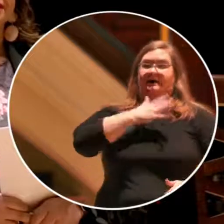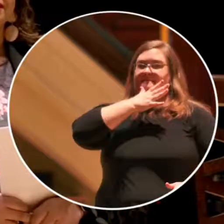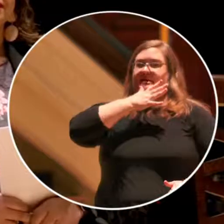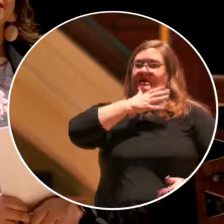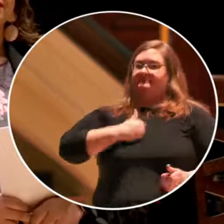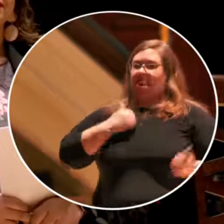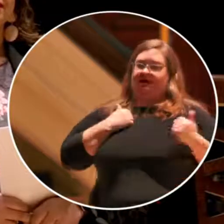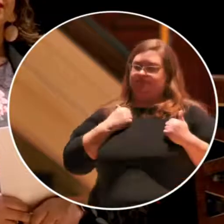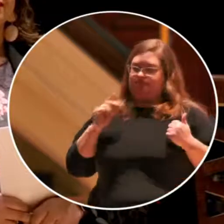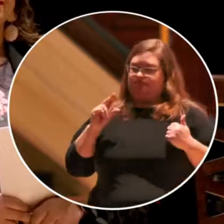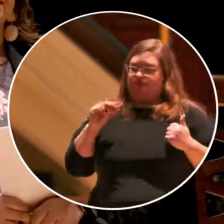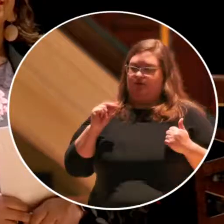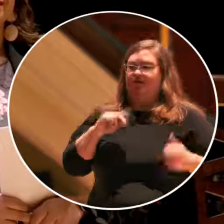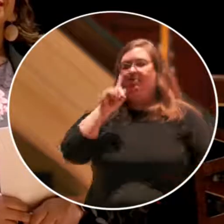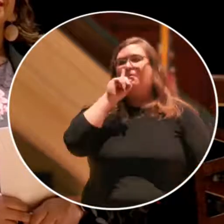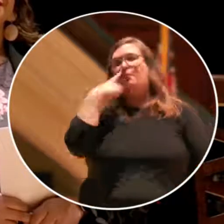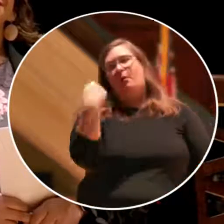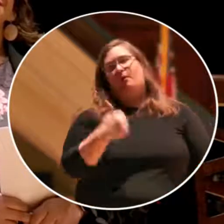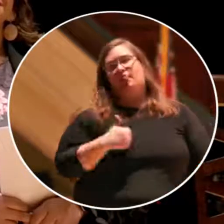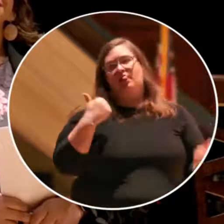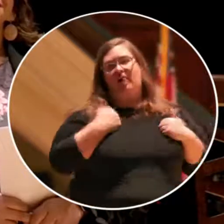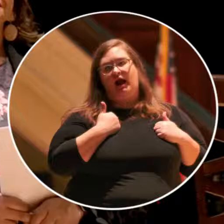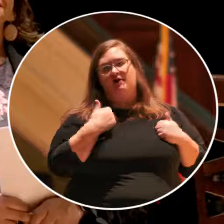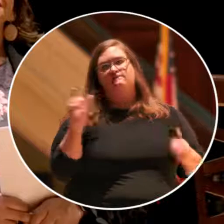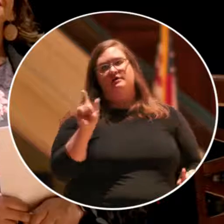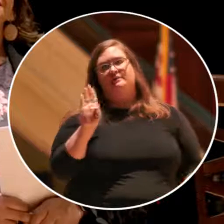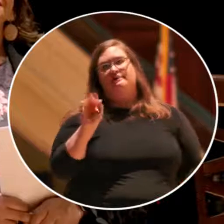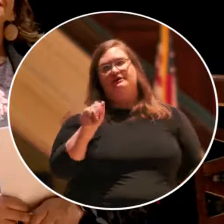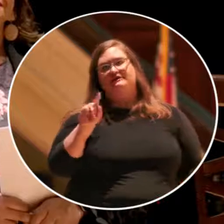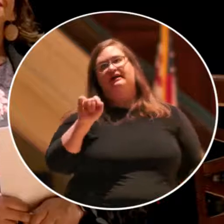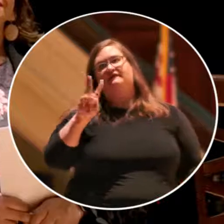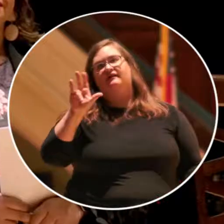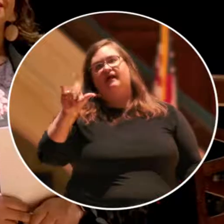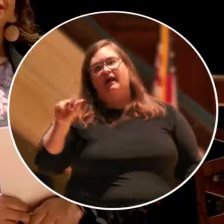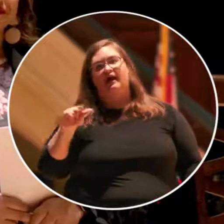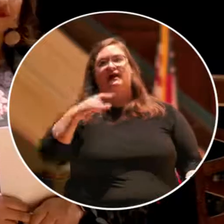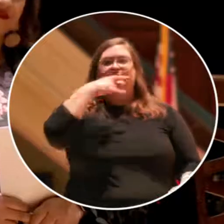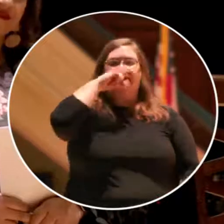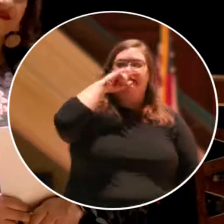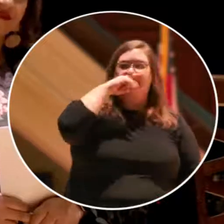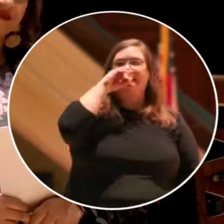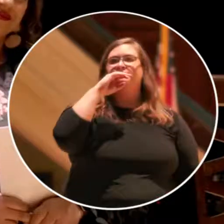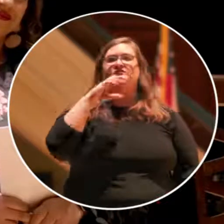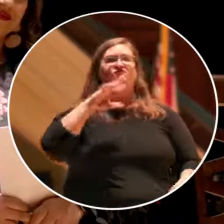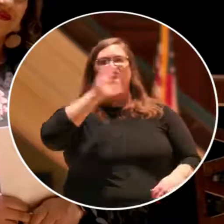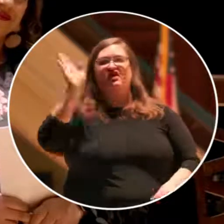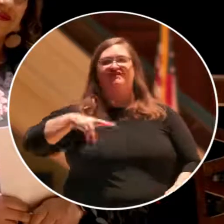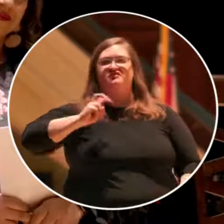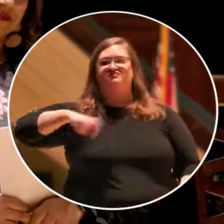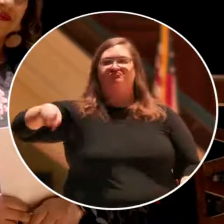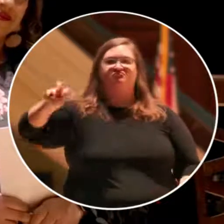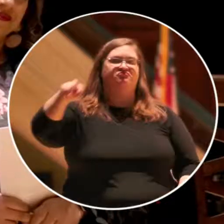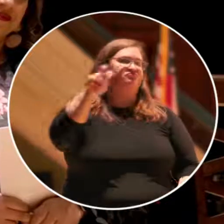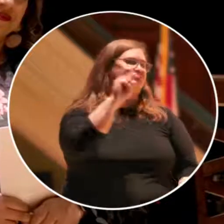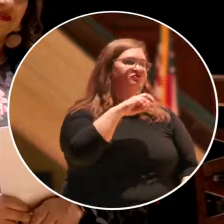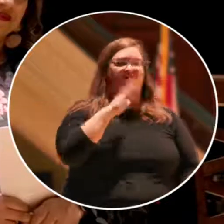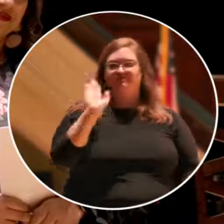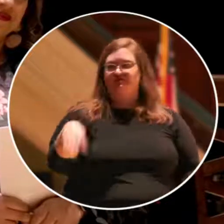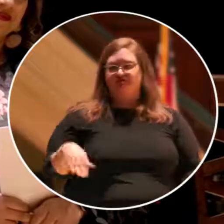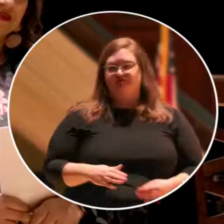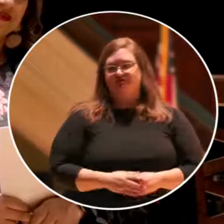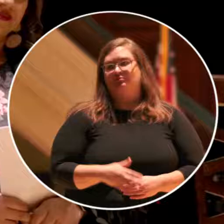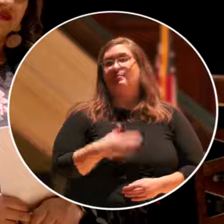having kids, never exploring new worlds. My mother had the life she